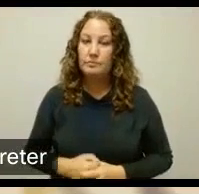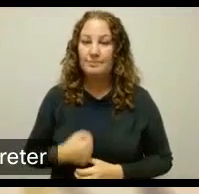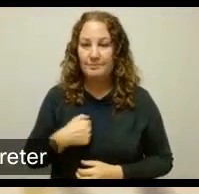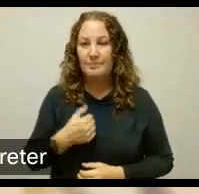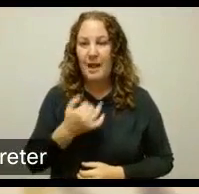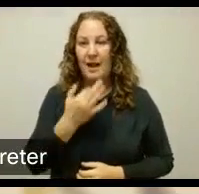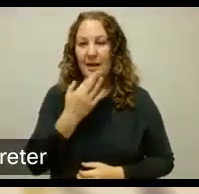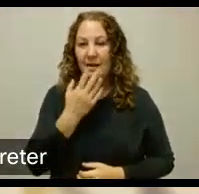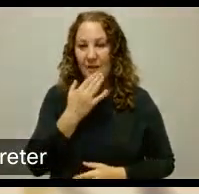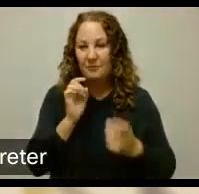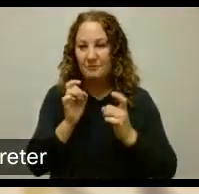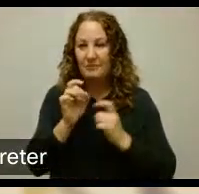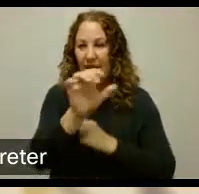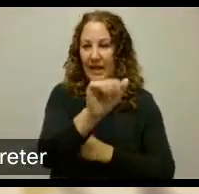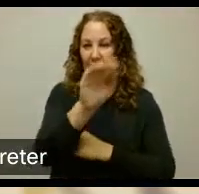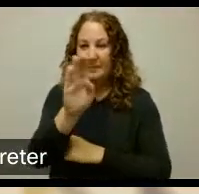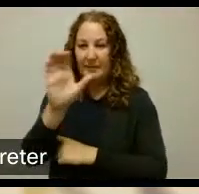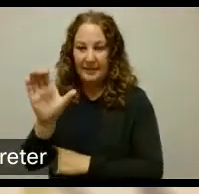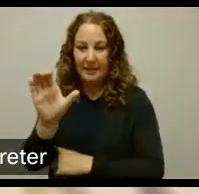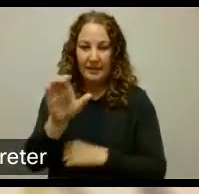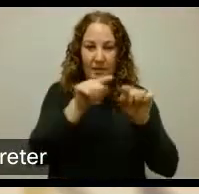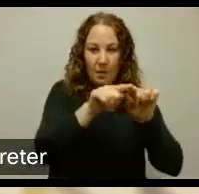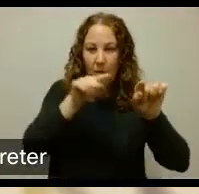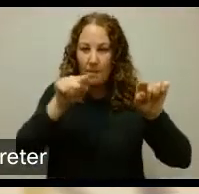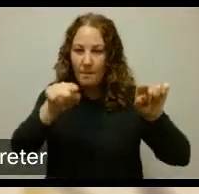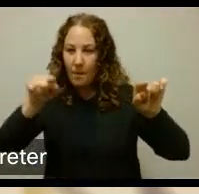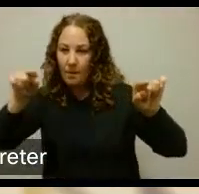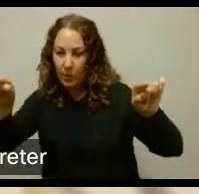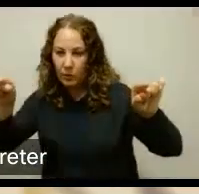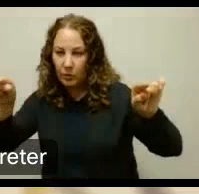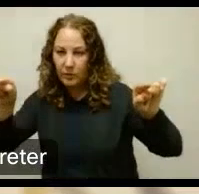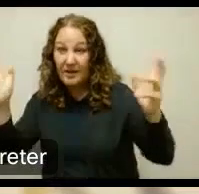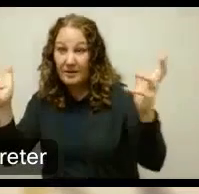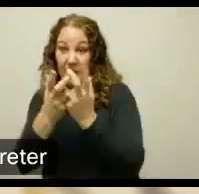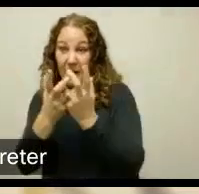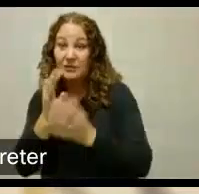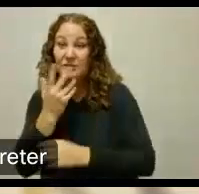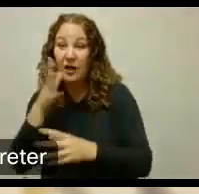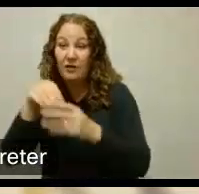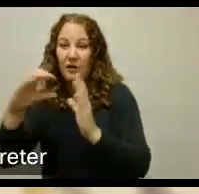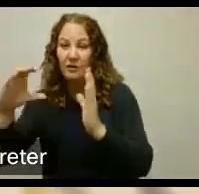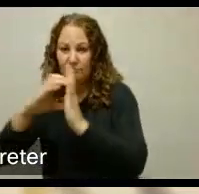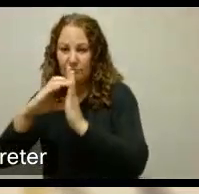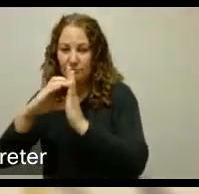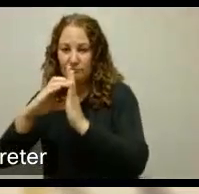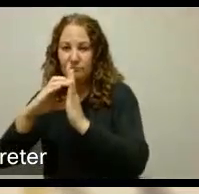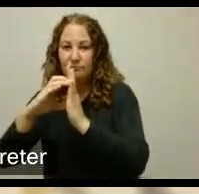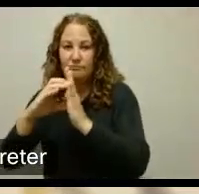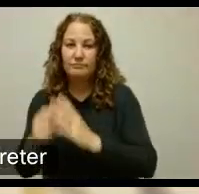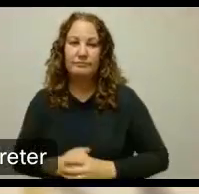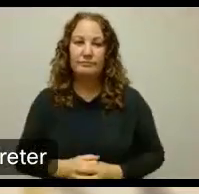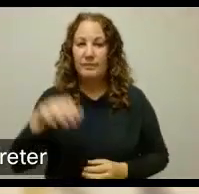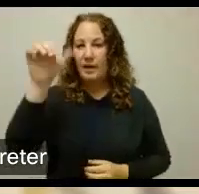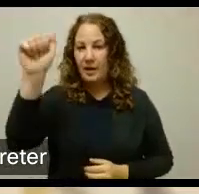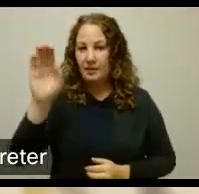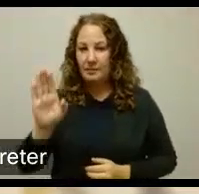color-coded the letters here, A, B, and C, with the colors of our supporting points in the paragraph. And you can